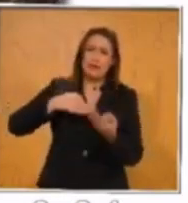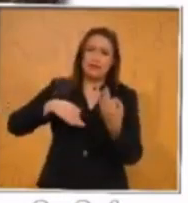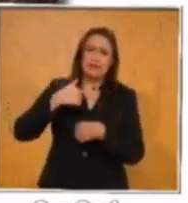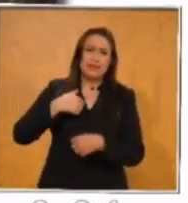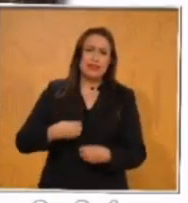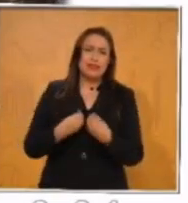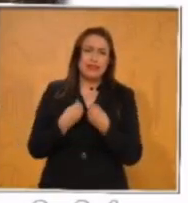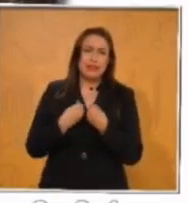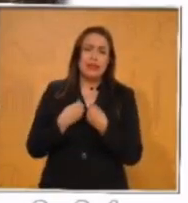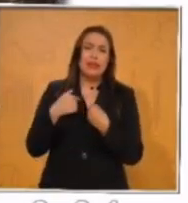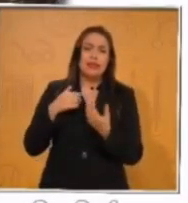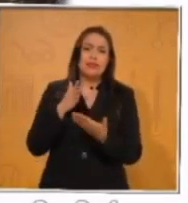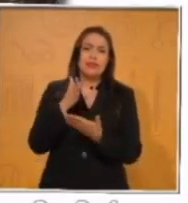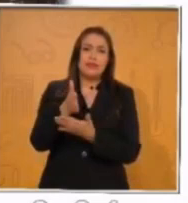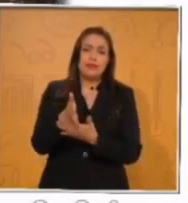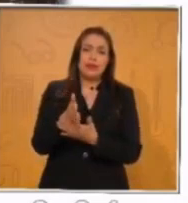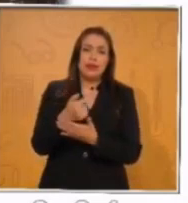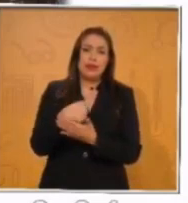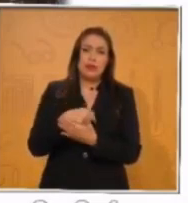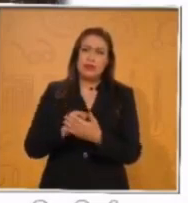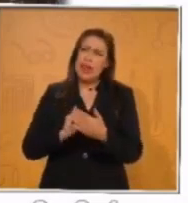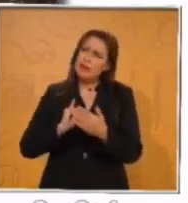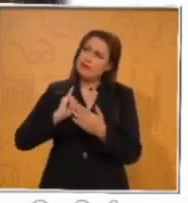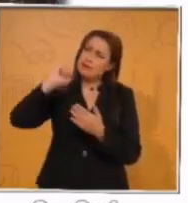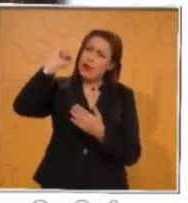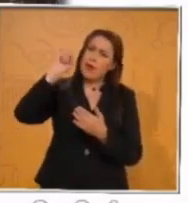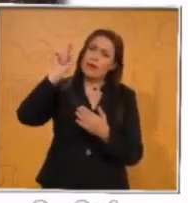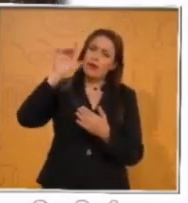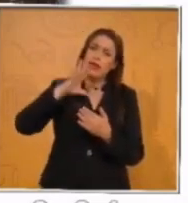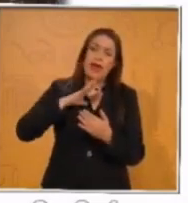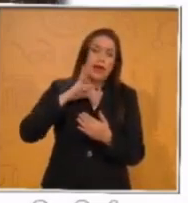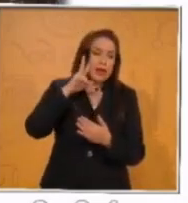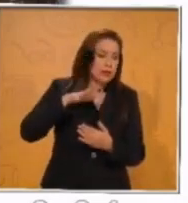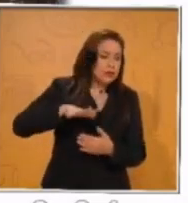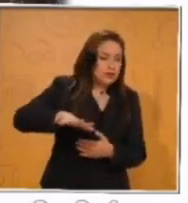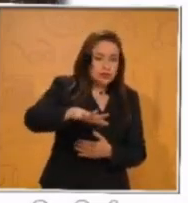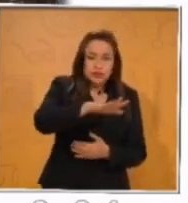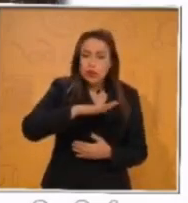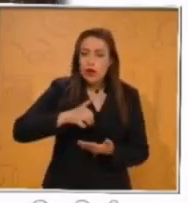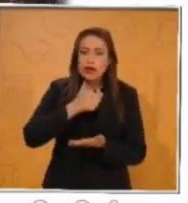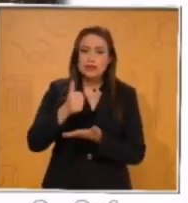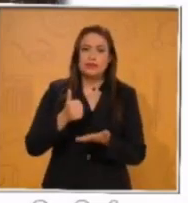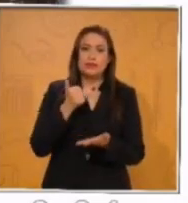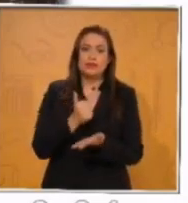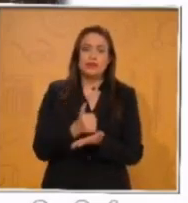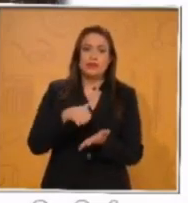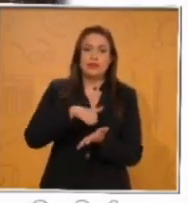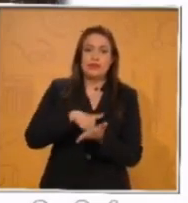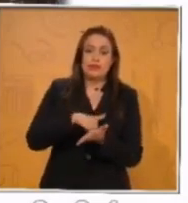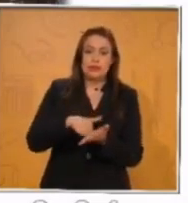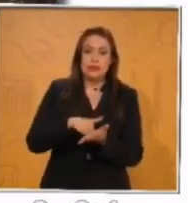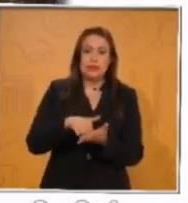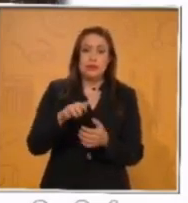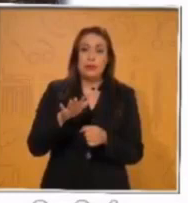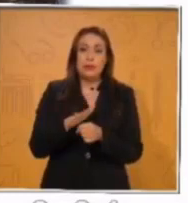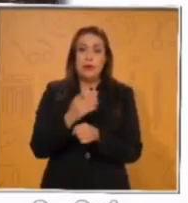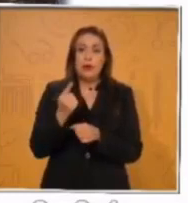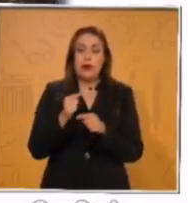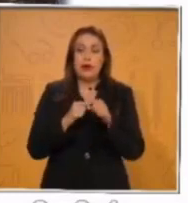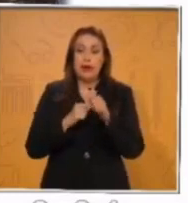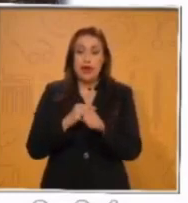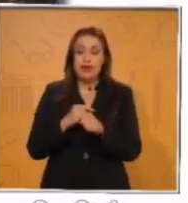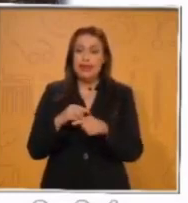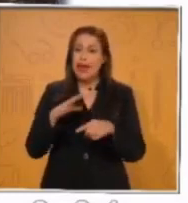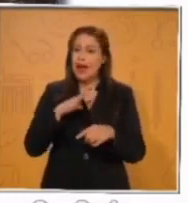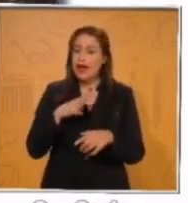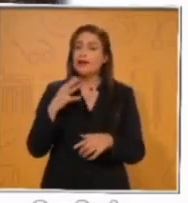the trip of the building and we saw all New York City because it was a